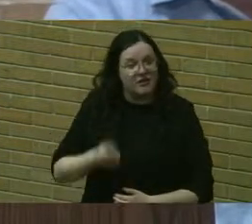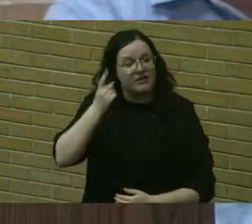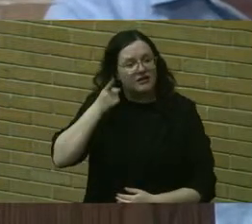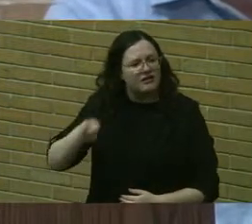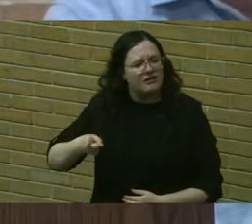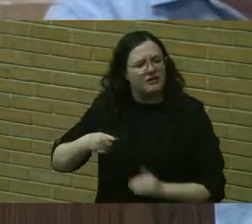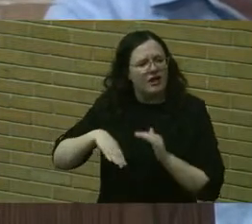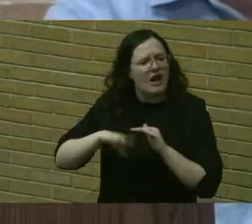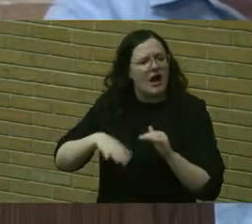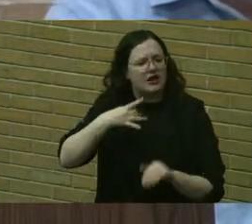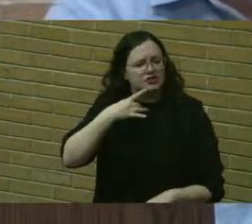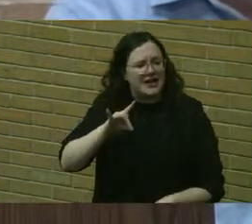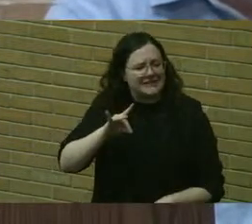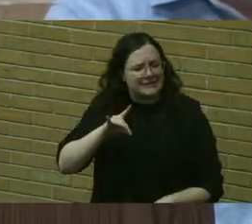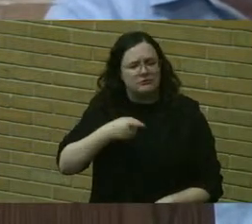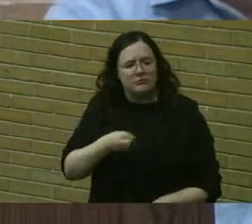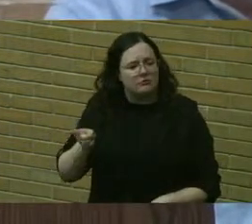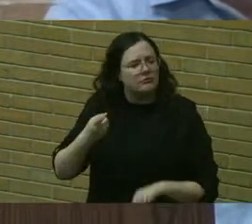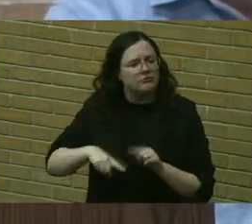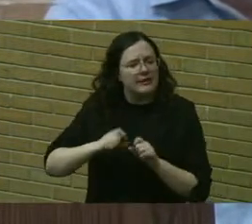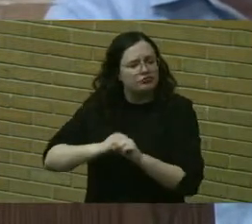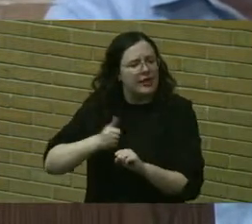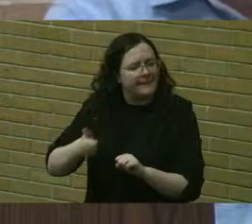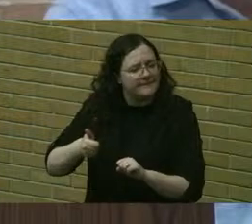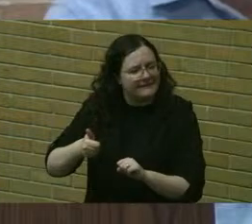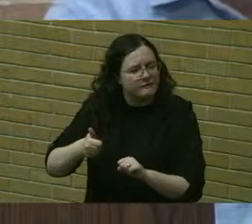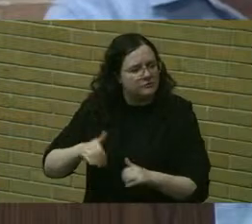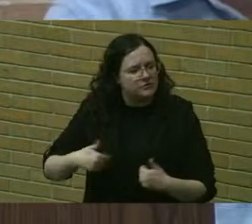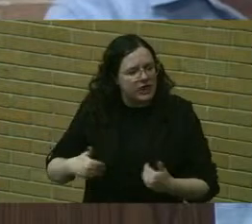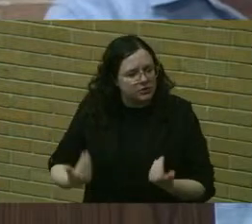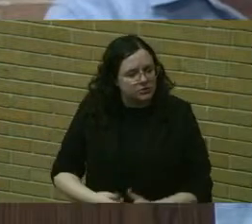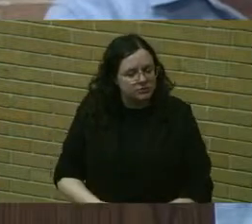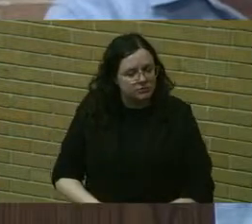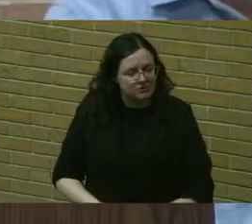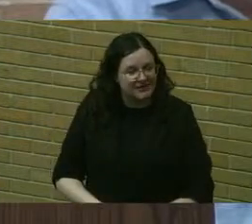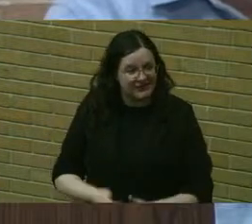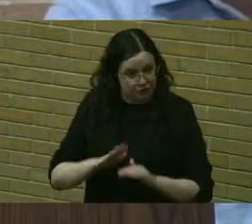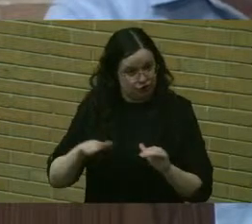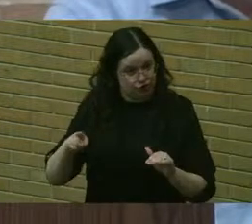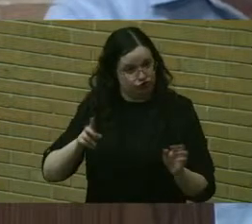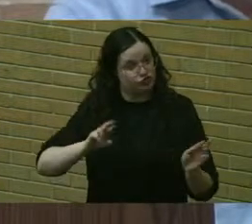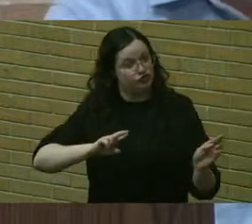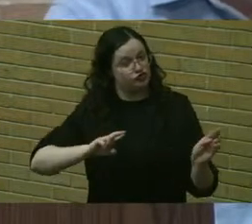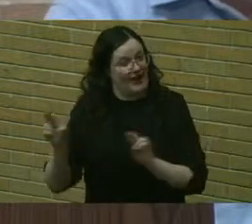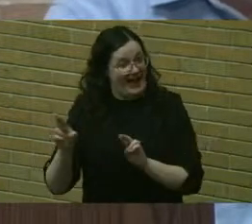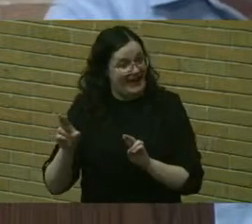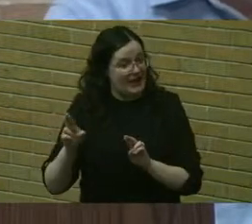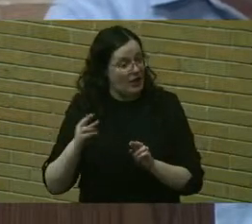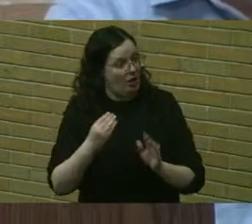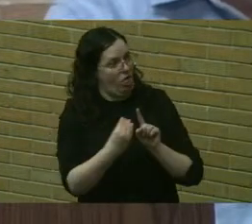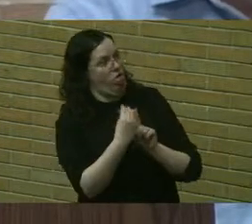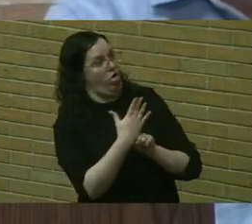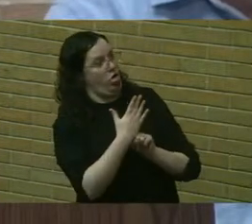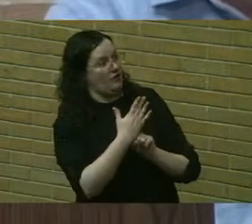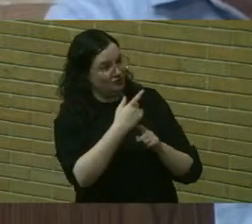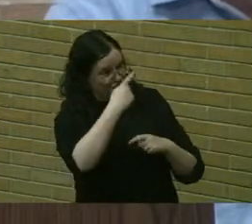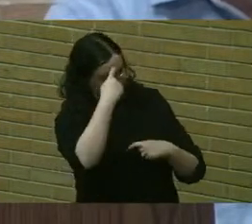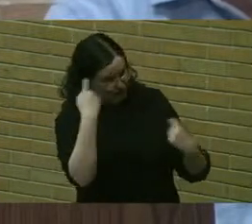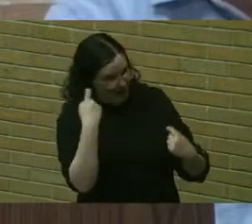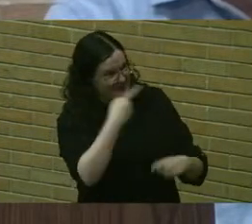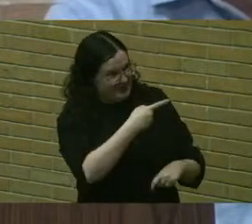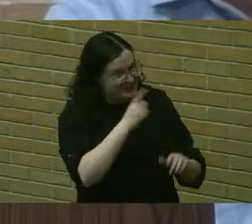and cannot protect themselves. Children are not equipped to handle the traumatic images